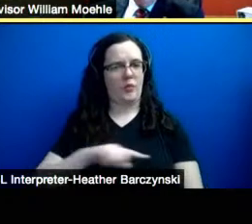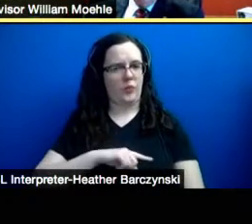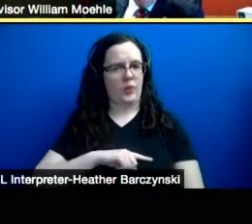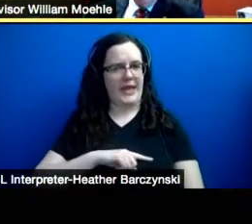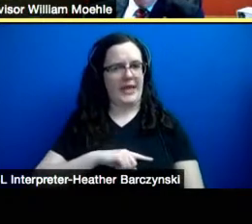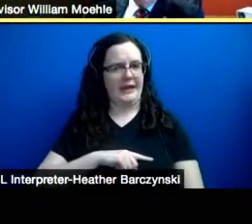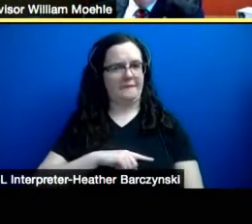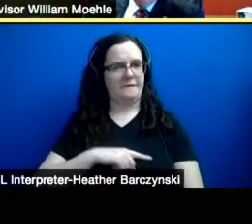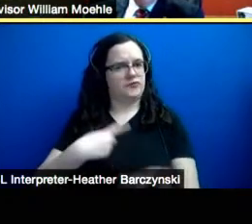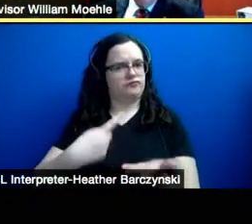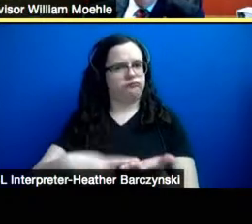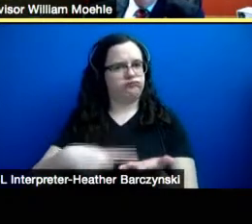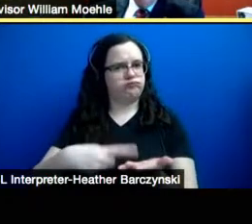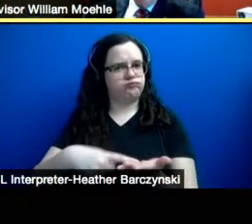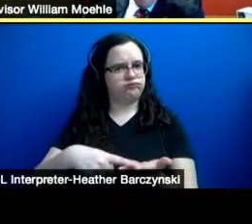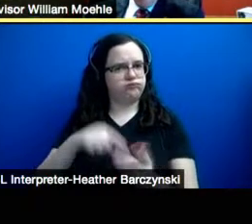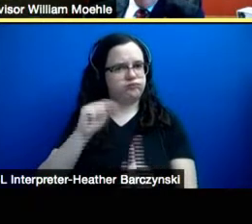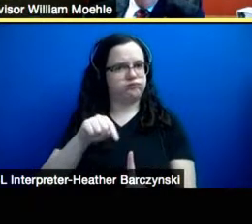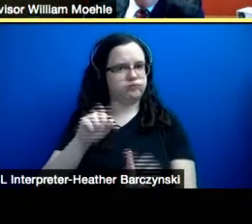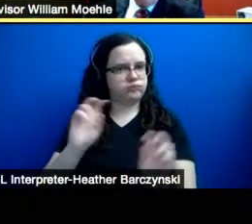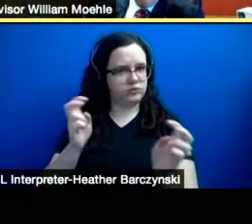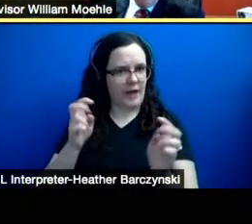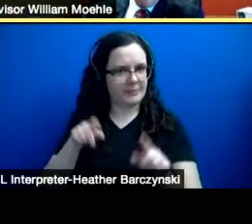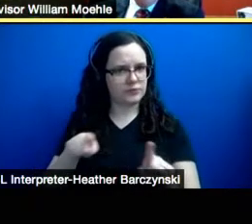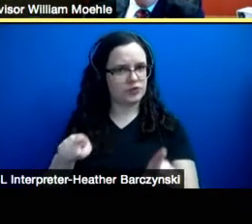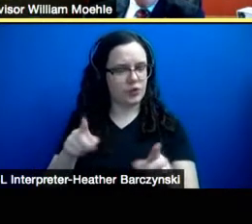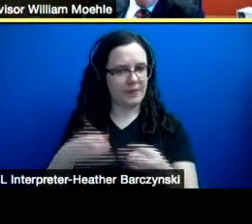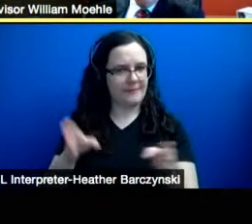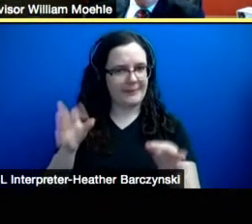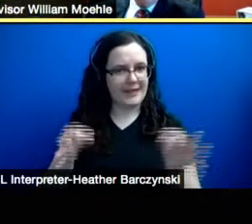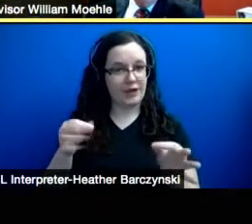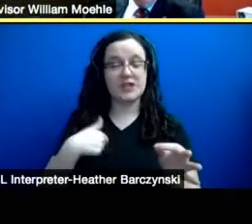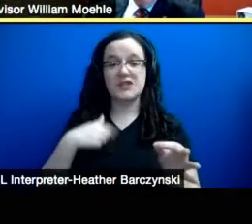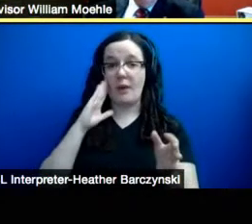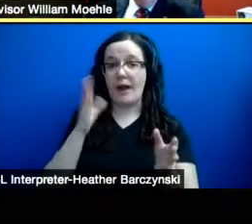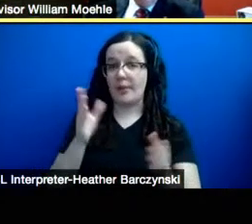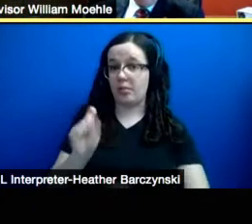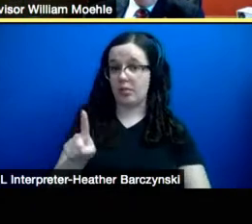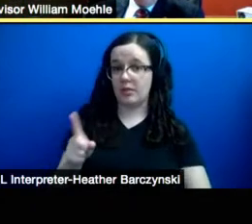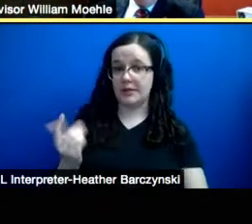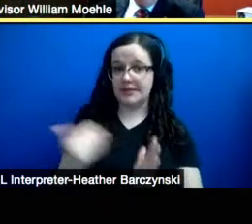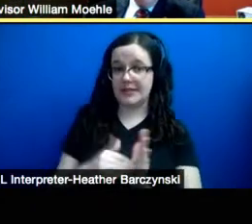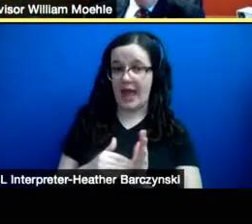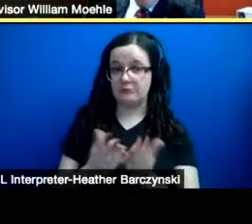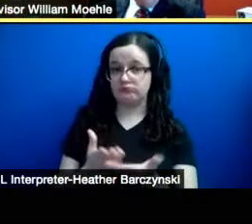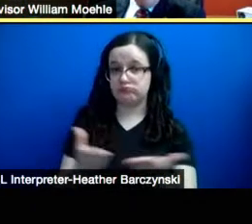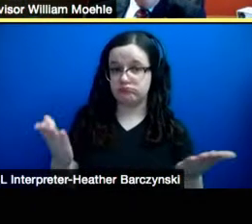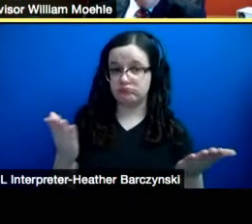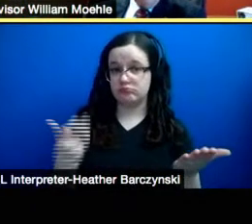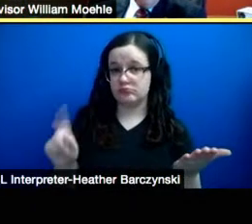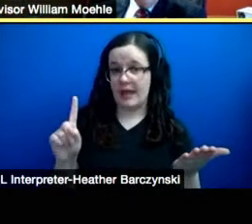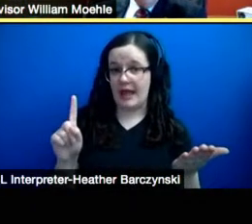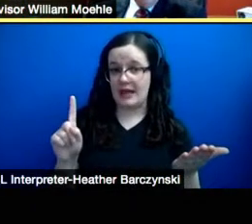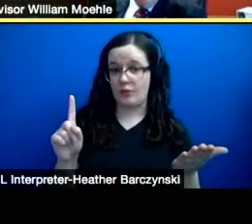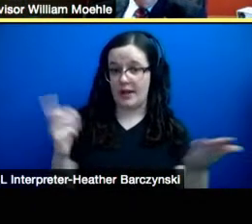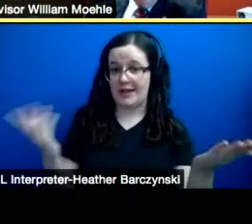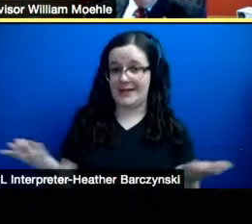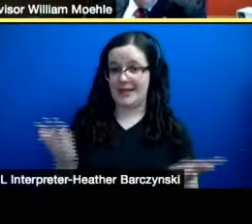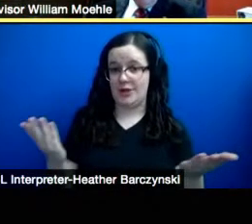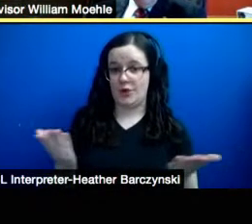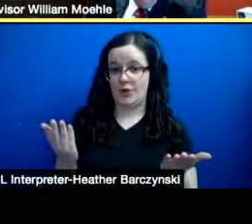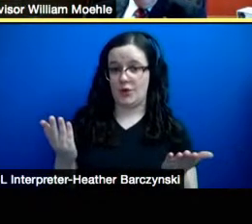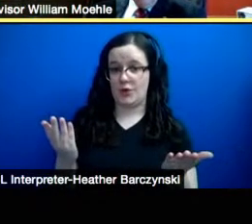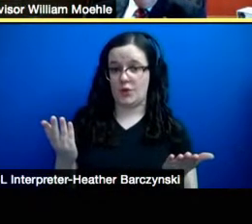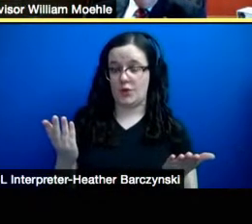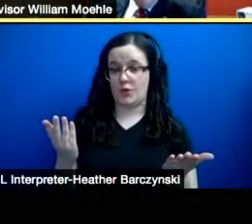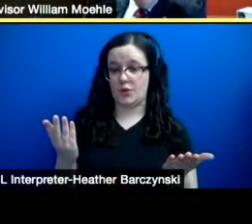been discussing this in the public hearing. So I'll ask again whether there is anybody here